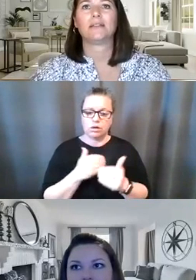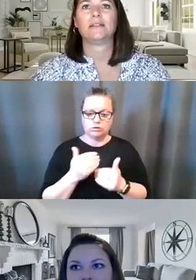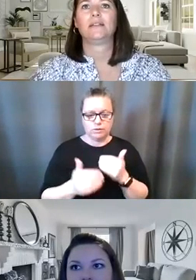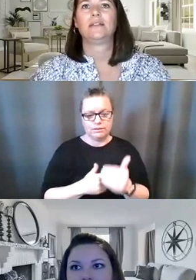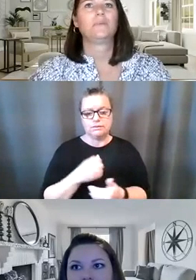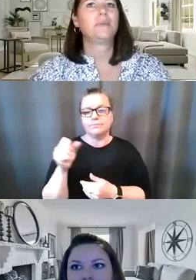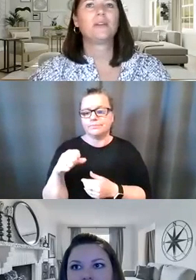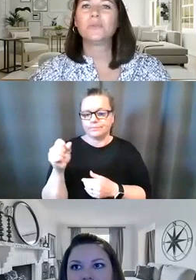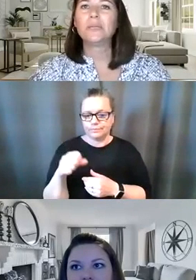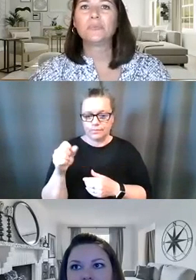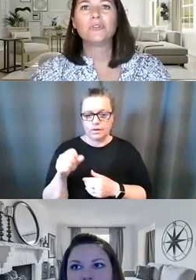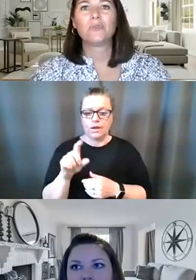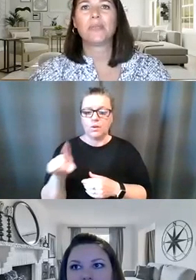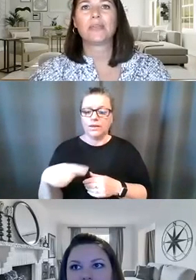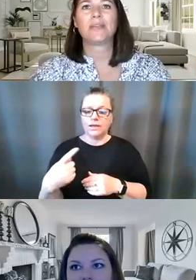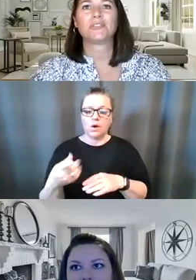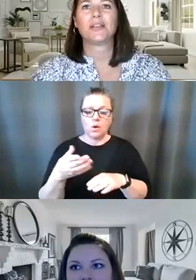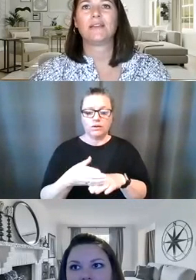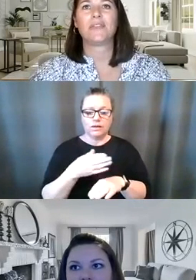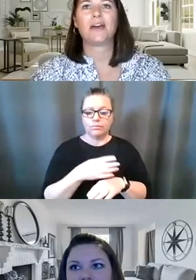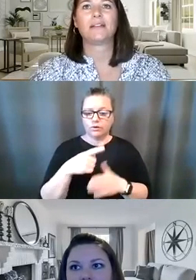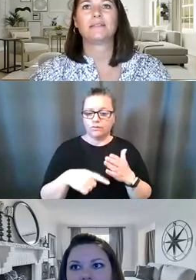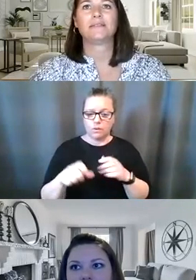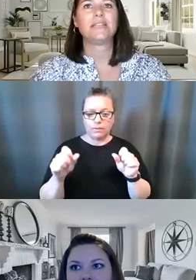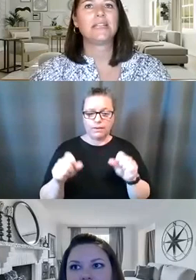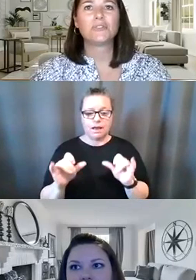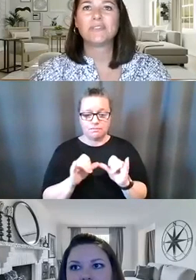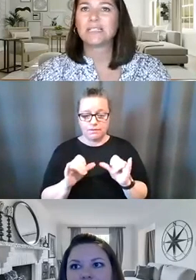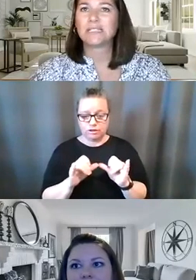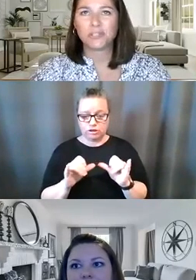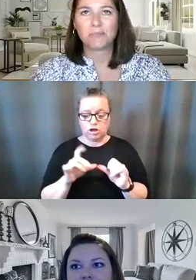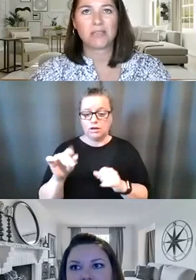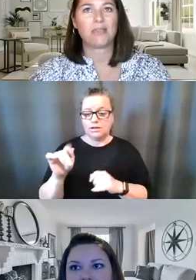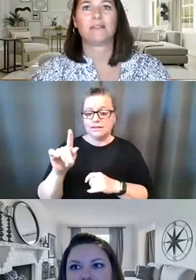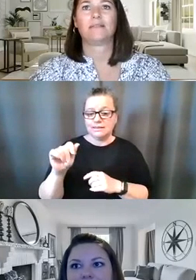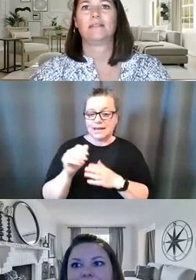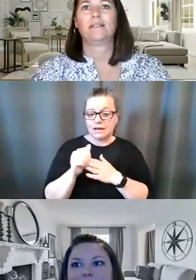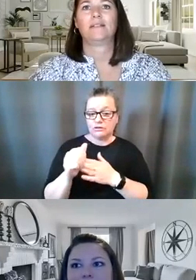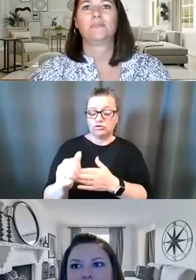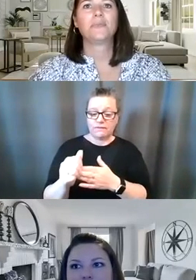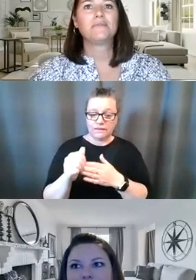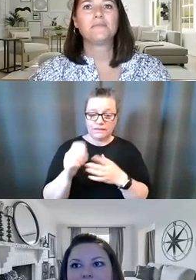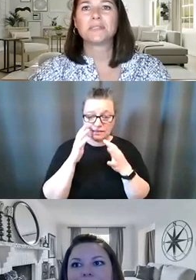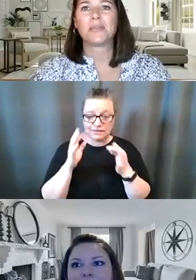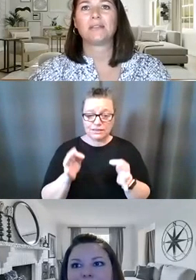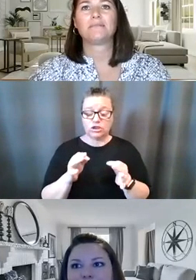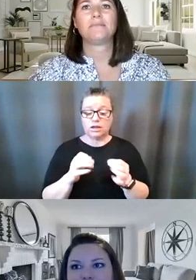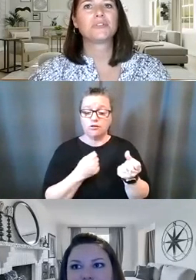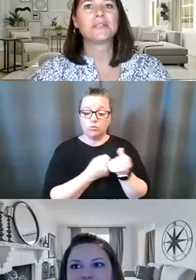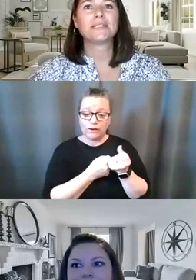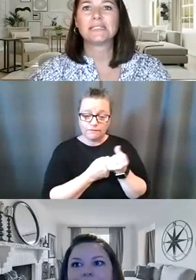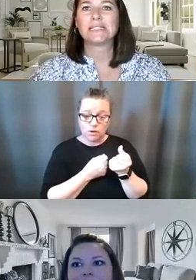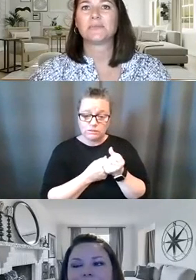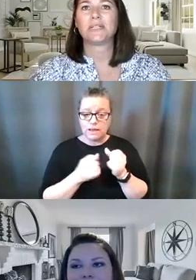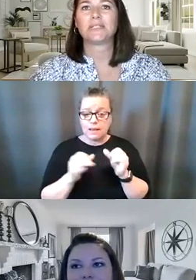absolutely. We can only improve what we can measure, I love that. Data-driven decision-making, reinforcement,